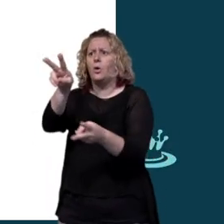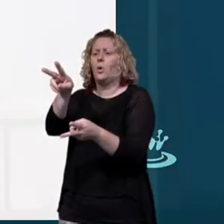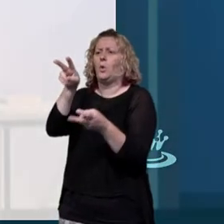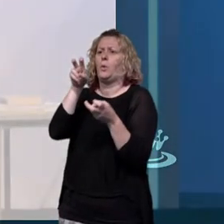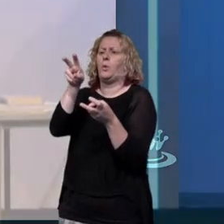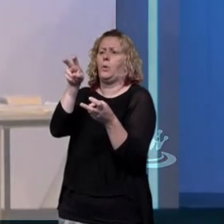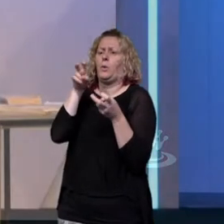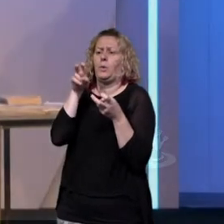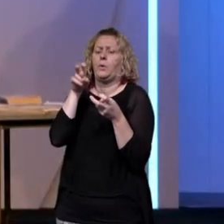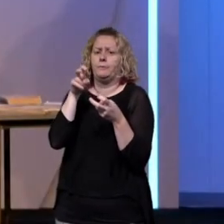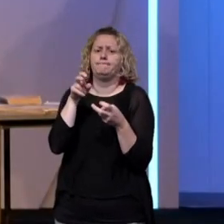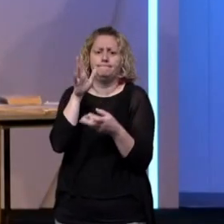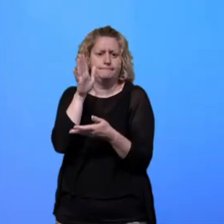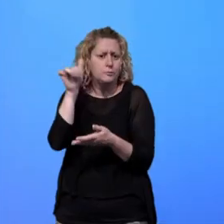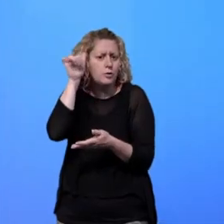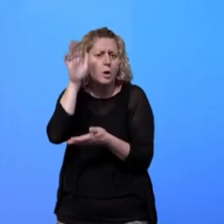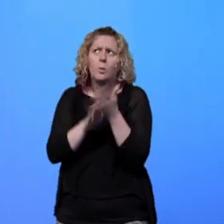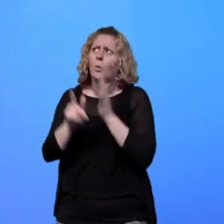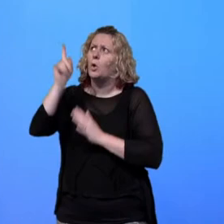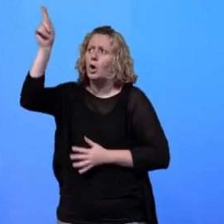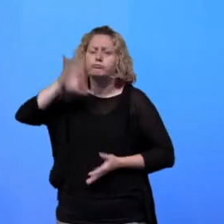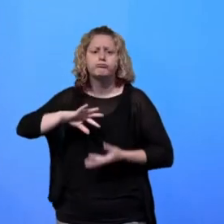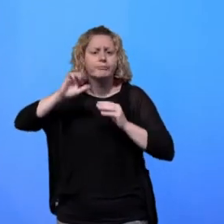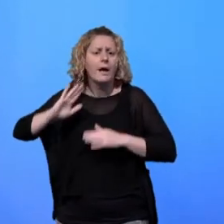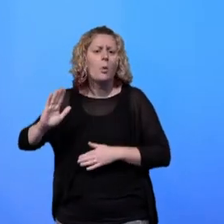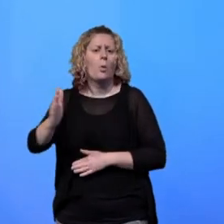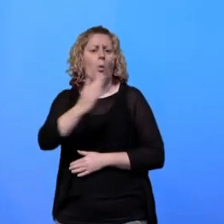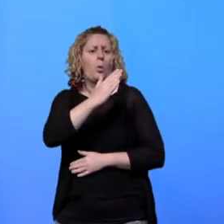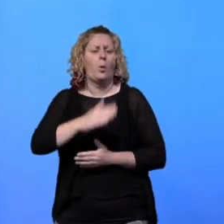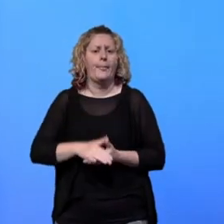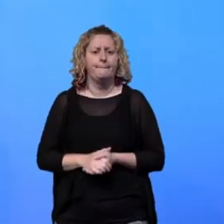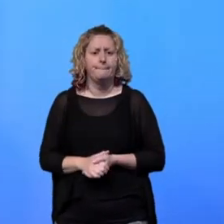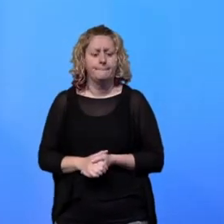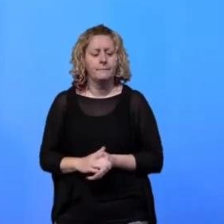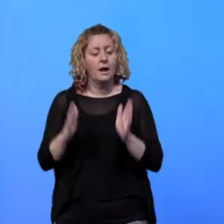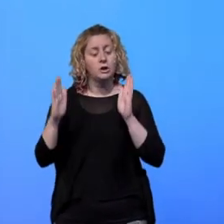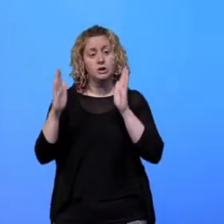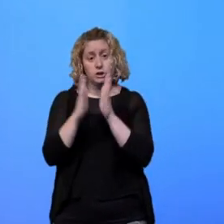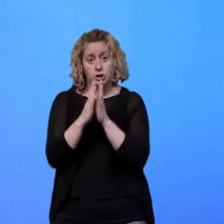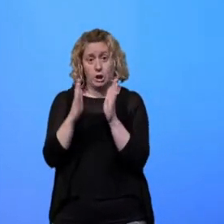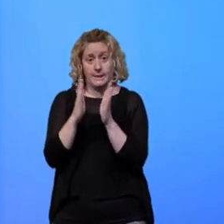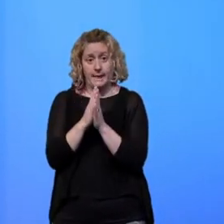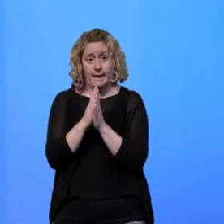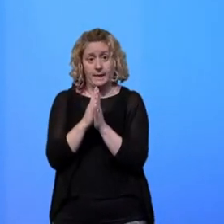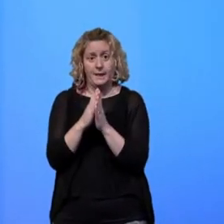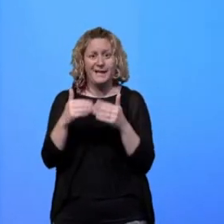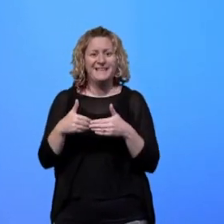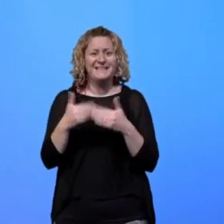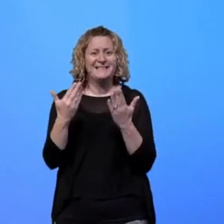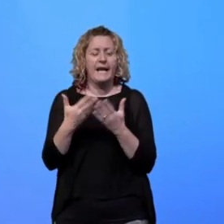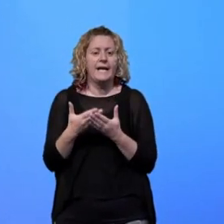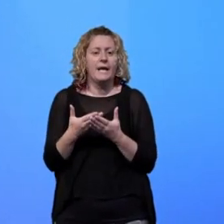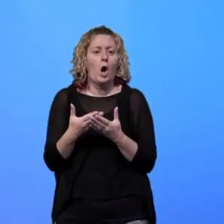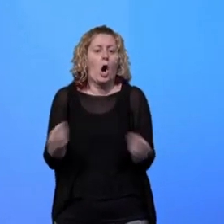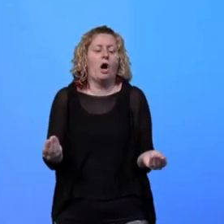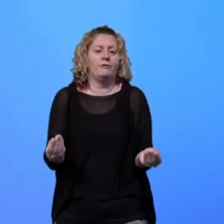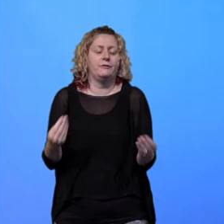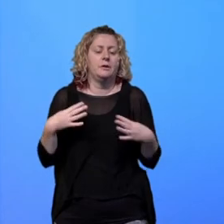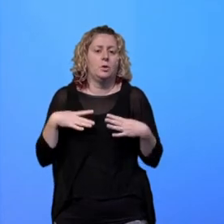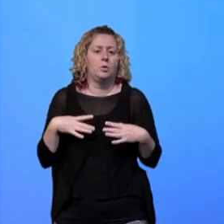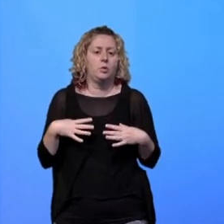right place. So it's very interesting. Sunday and a day off, we don't break God's laws, they break